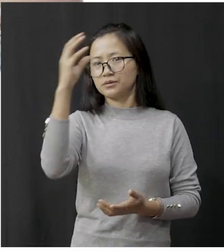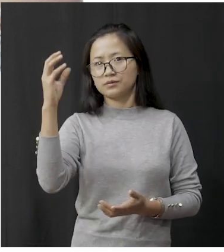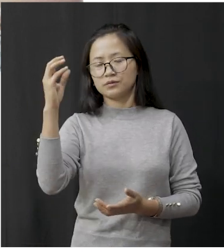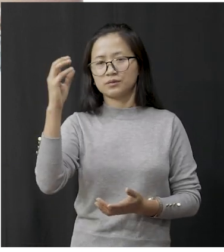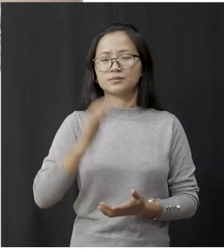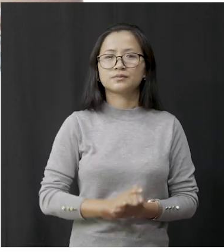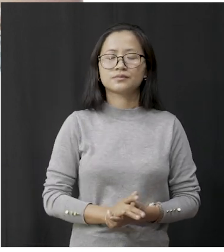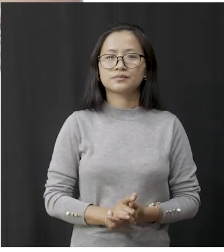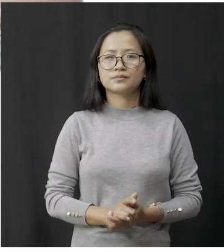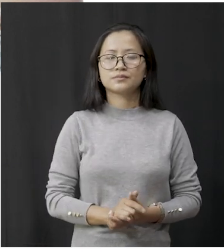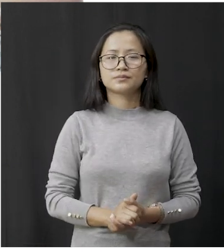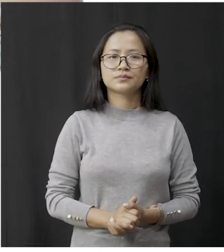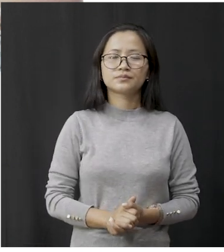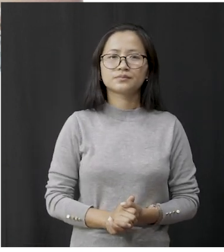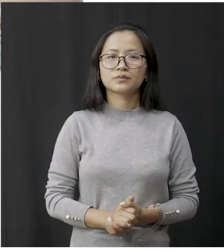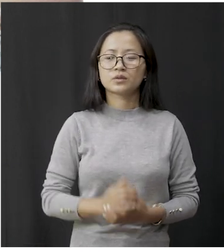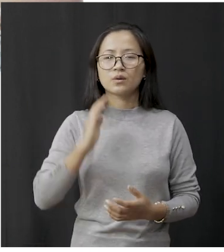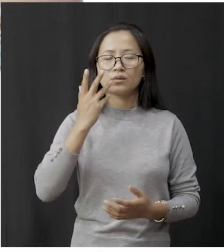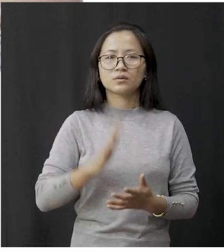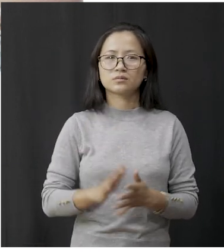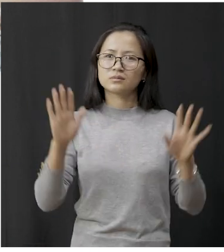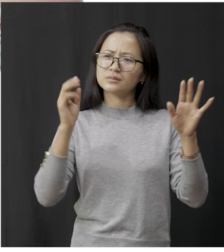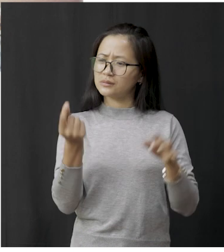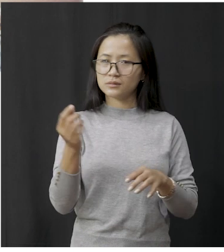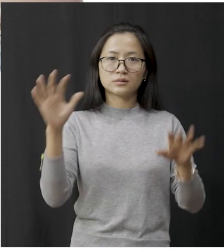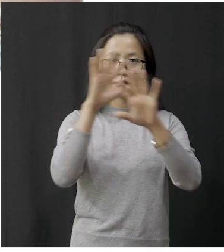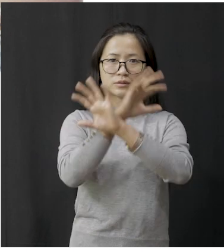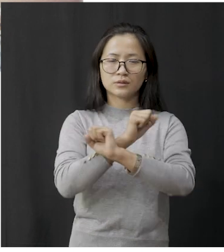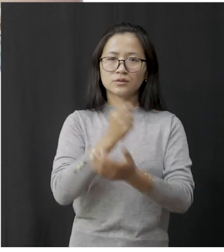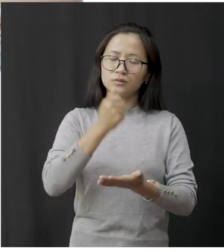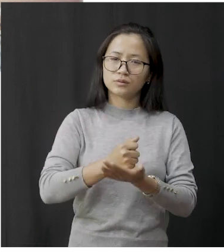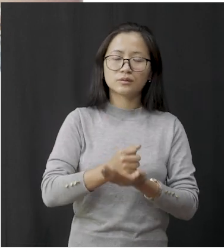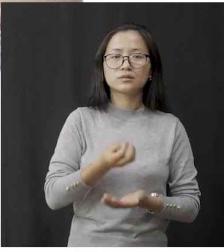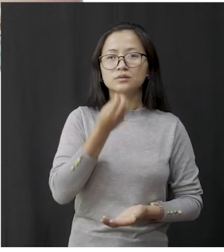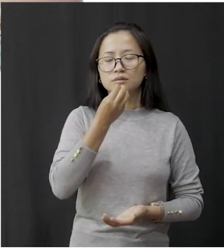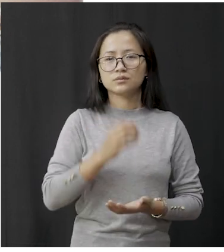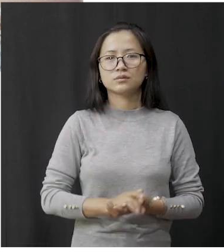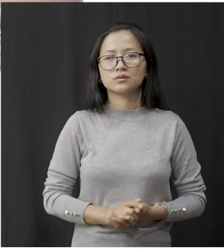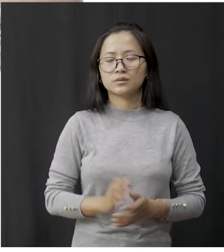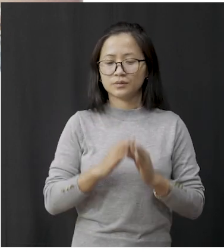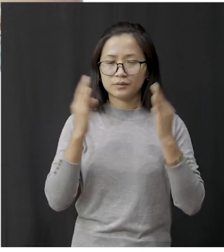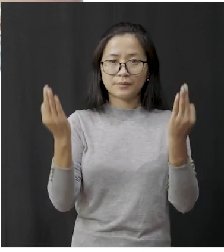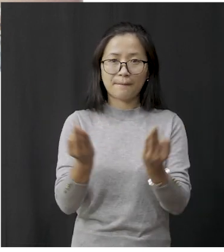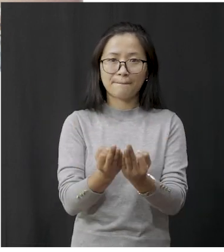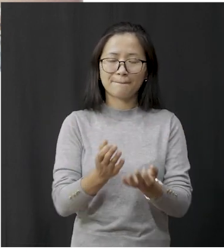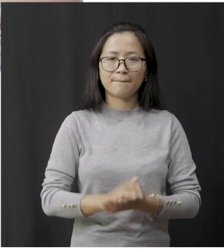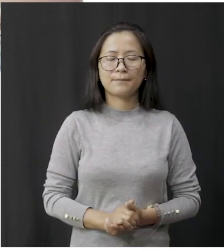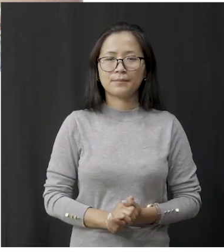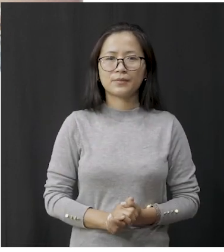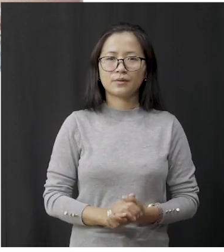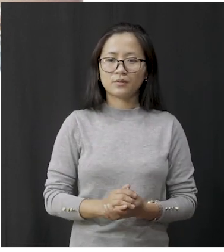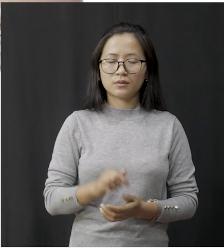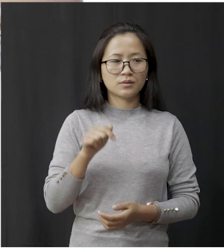evening, okay? In the evening when it is getting dark, we should eat dinner along with the family. So